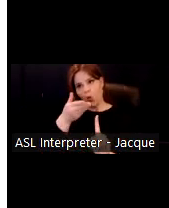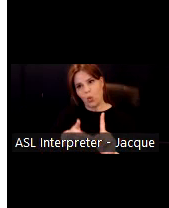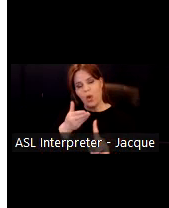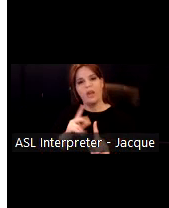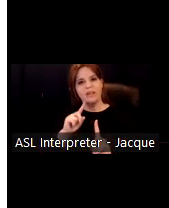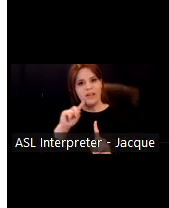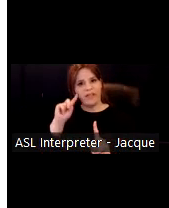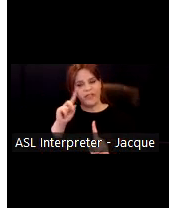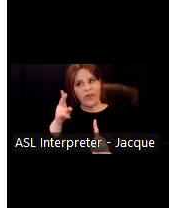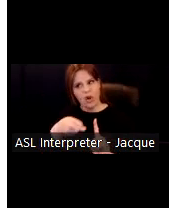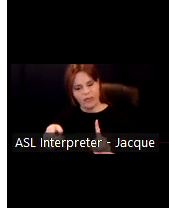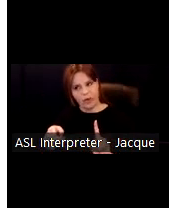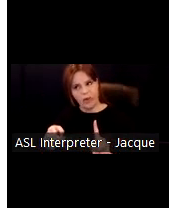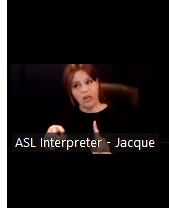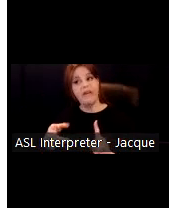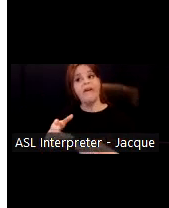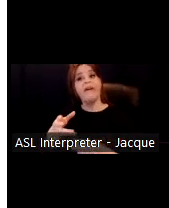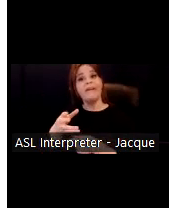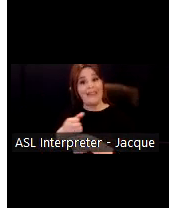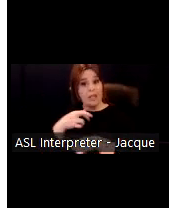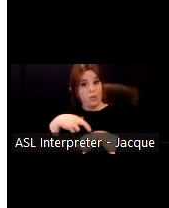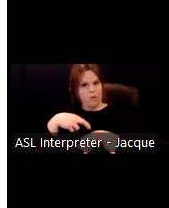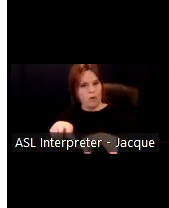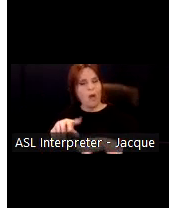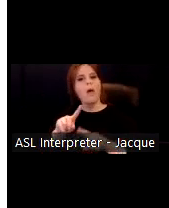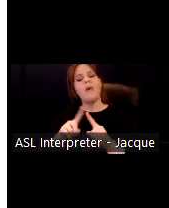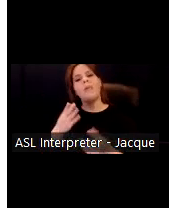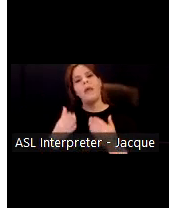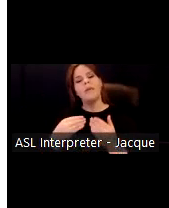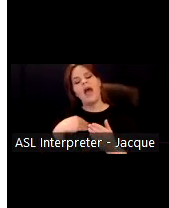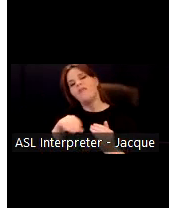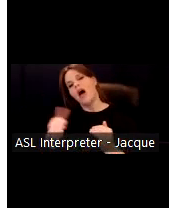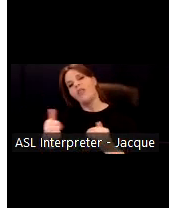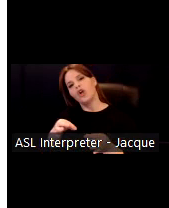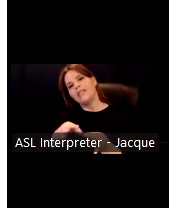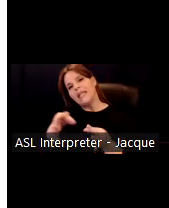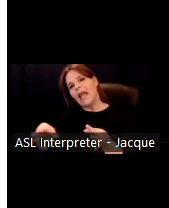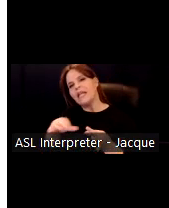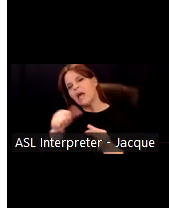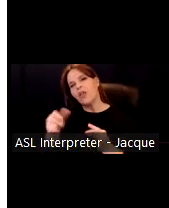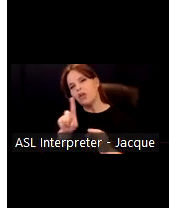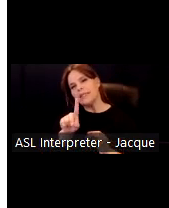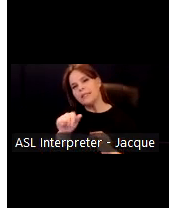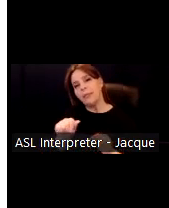referral, but have other delays or disabilities also.